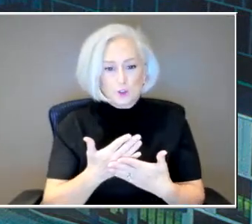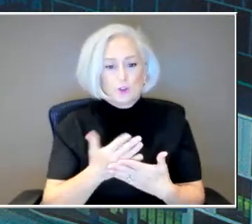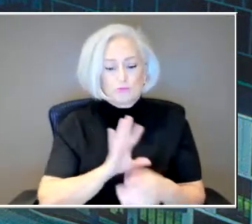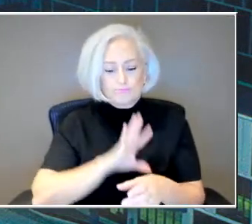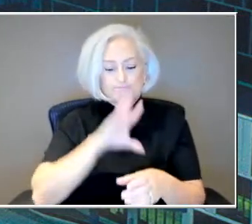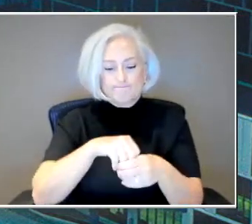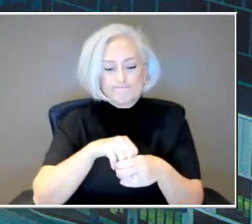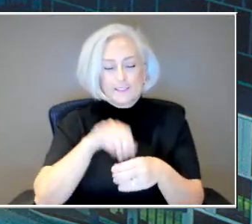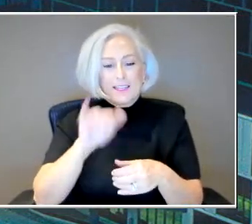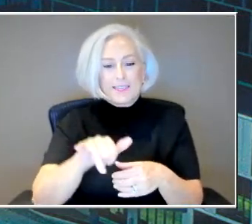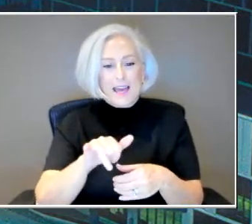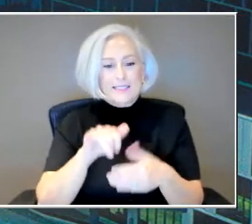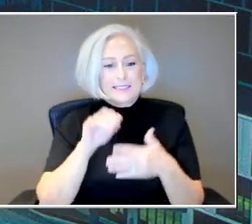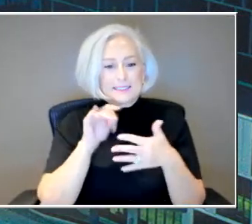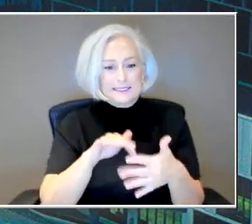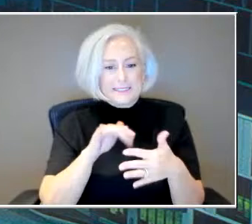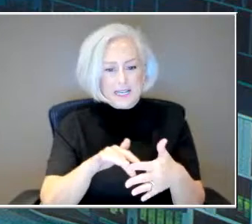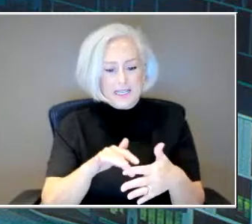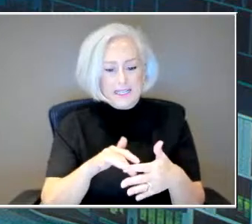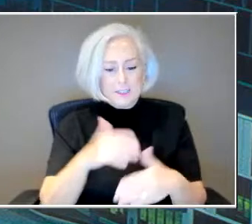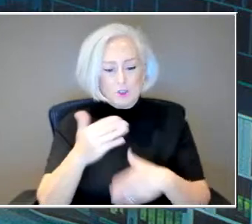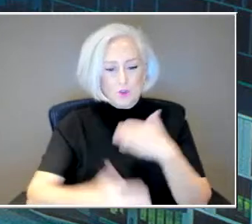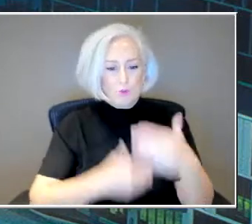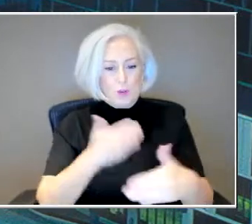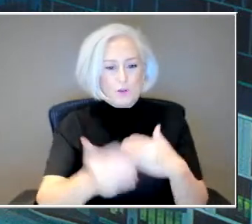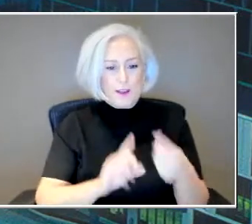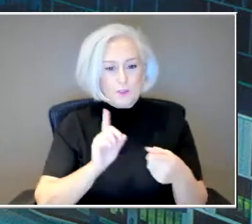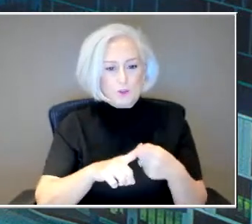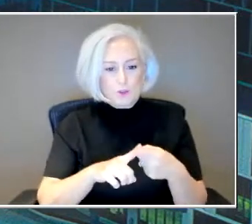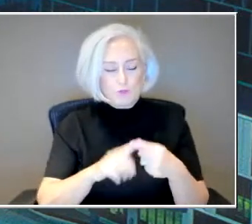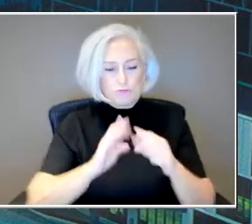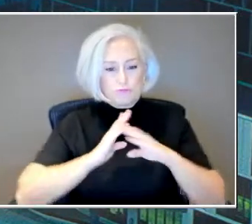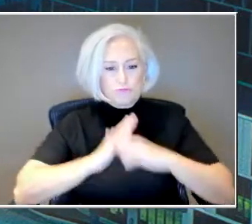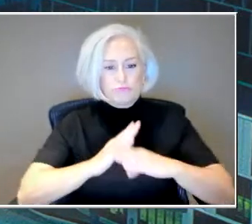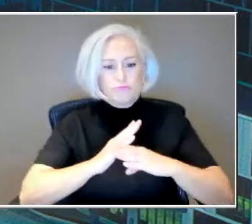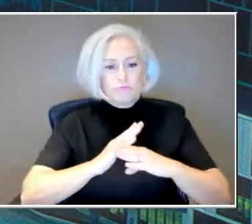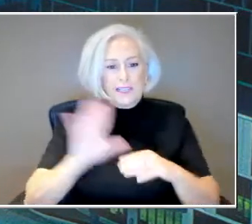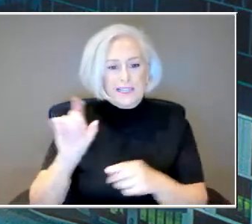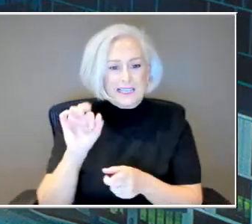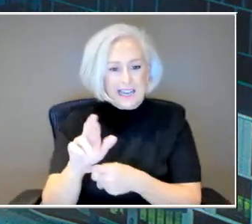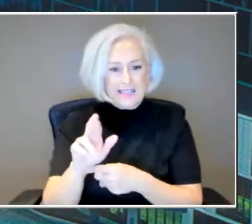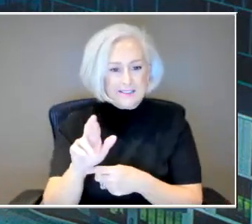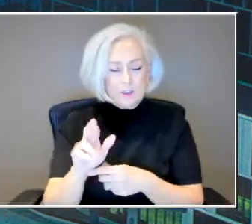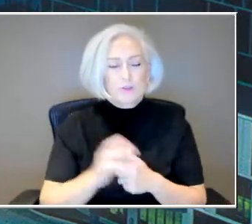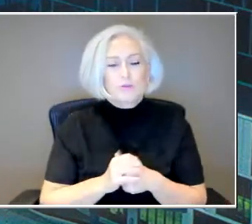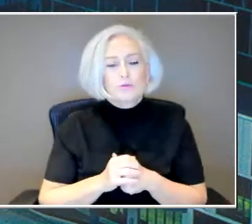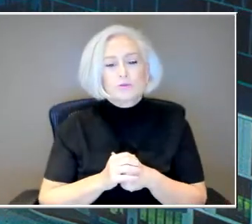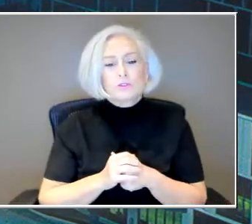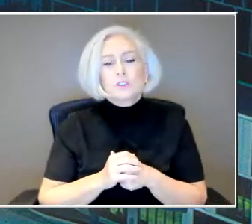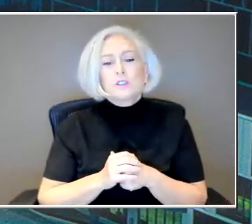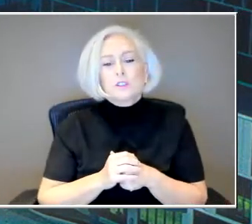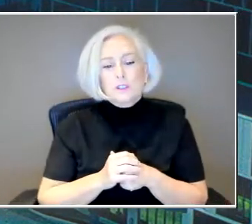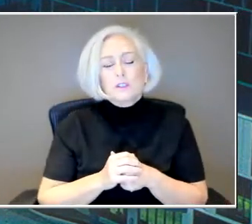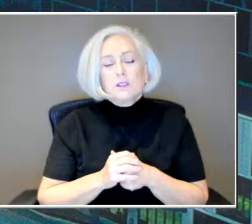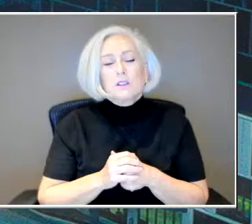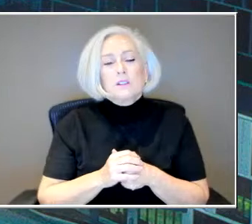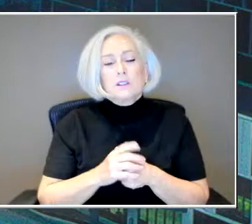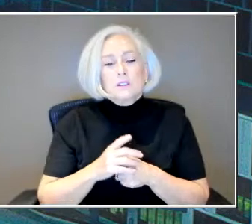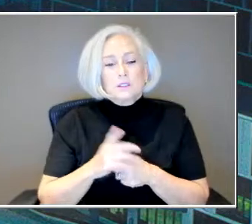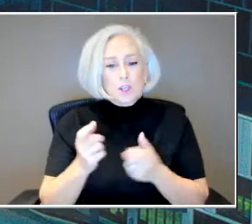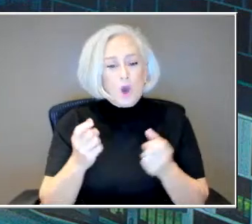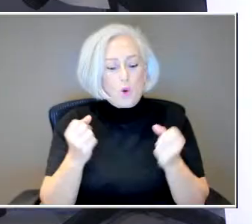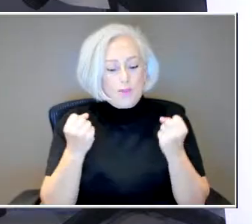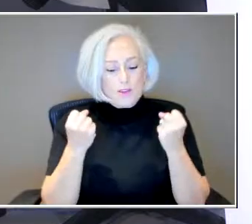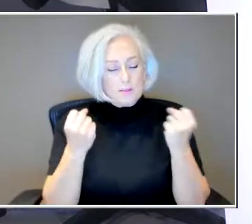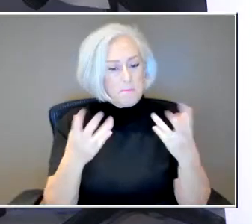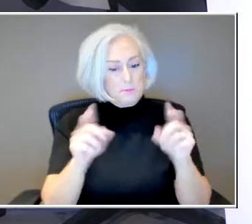make progress toward cancer prevention in this syndrome, which can increase the risk of multiple cancers.